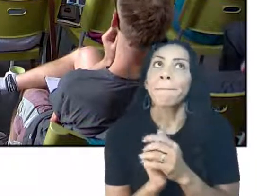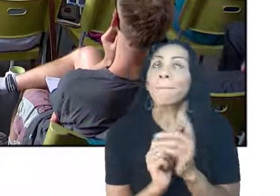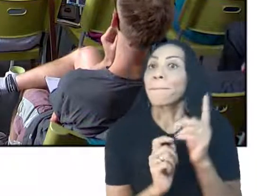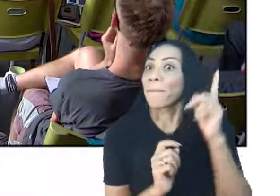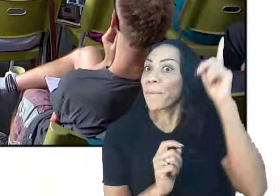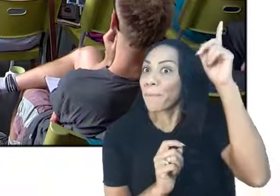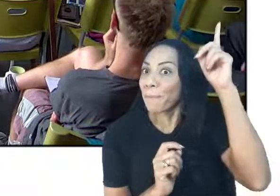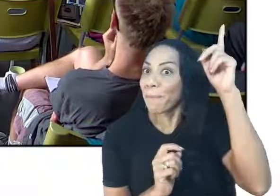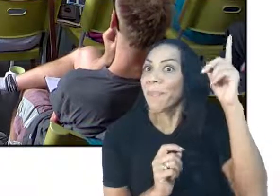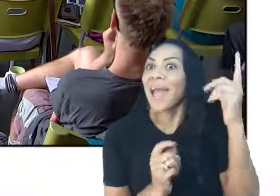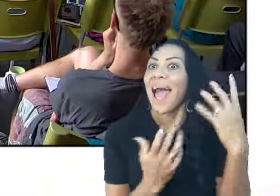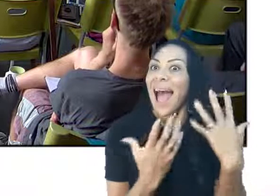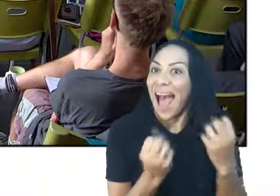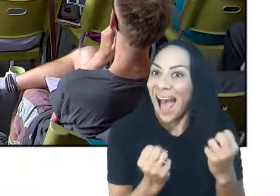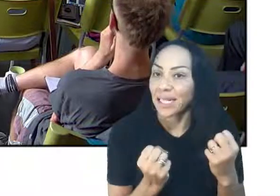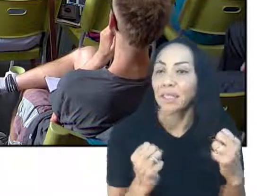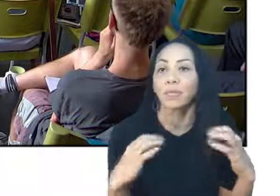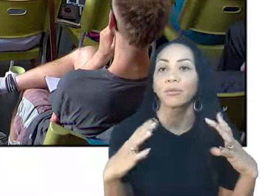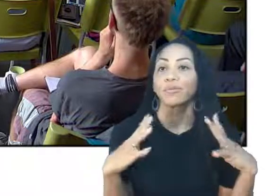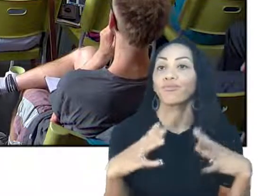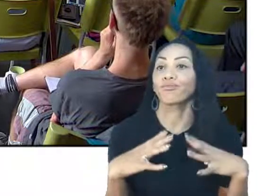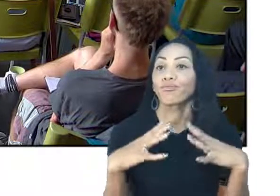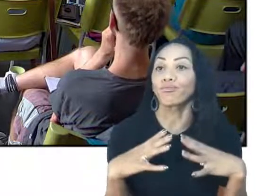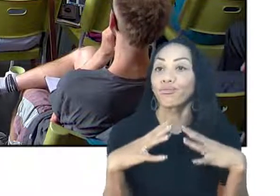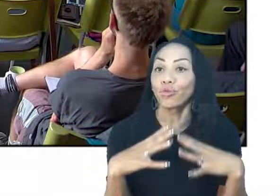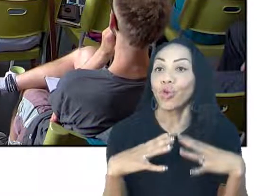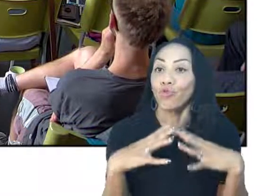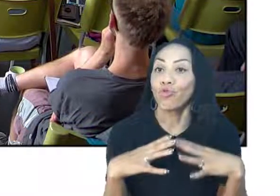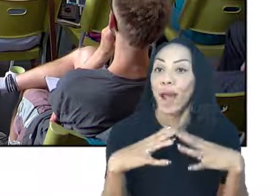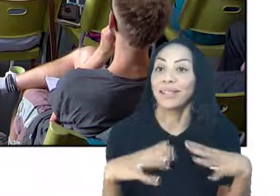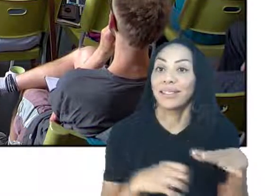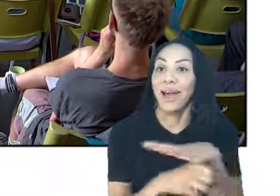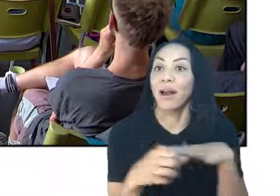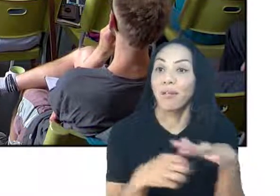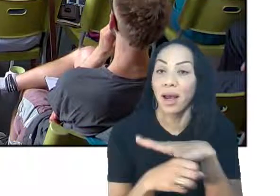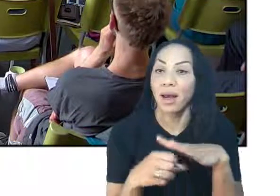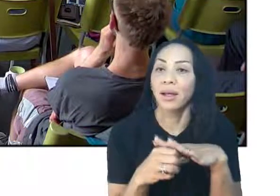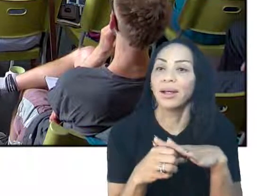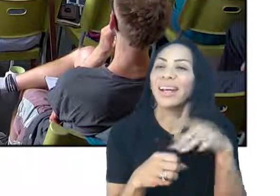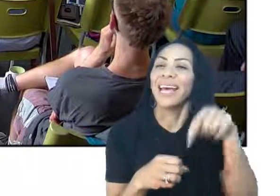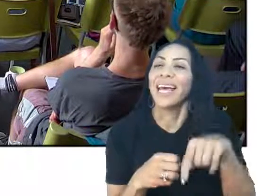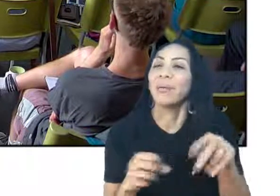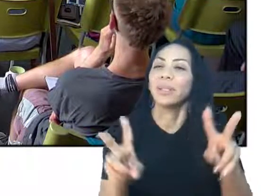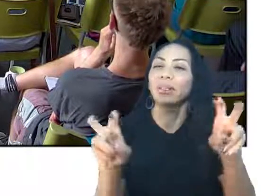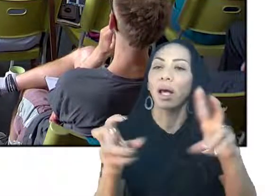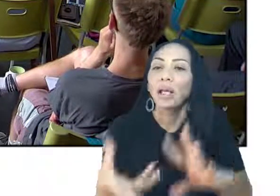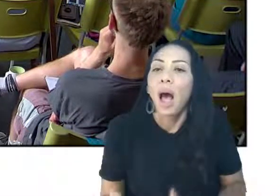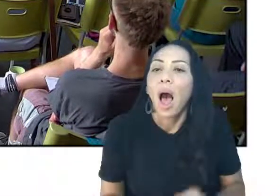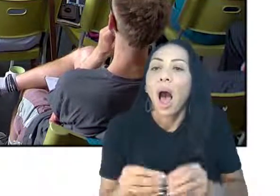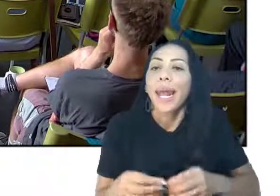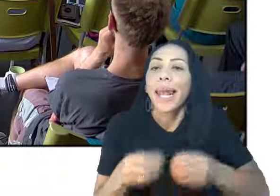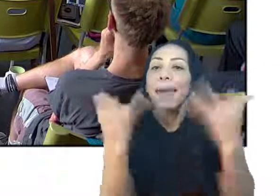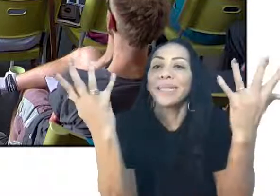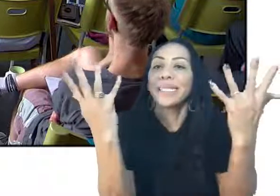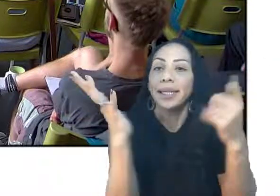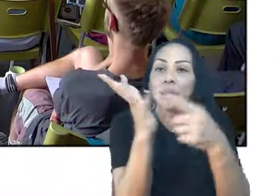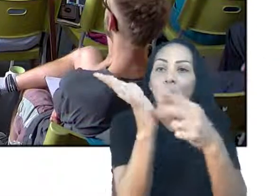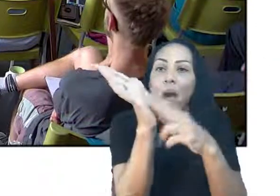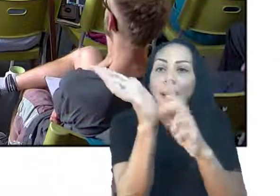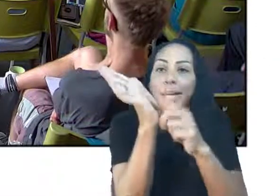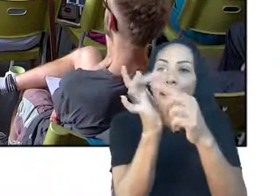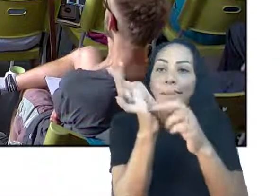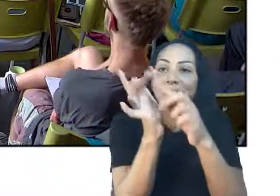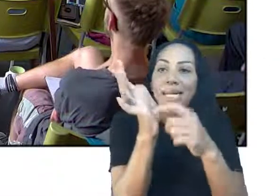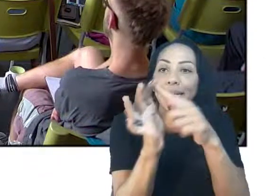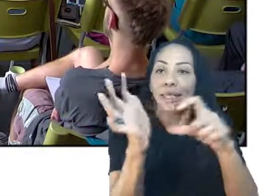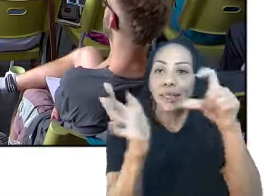team knew about it, because it was during the Unlimited Festival. So there was a space, but it just goes to show how the communication in a big building like that doesn't